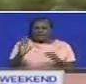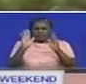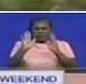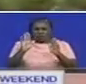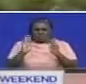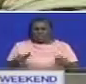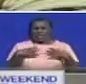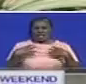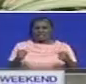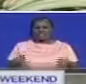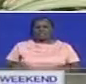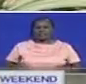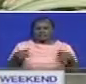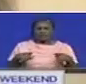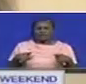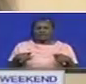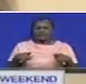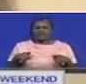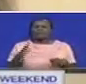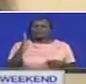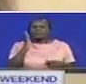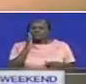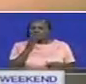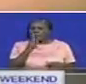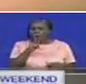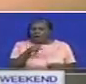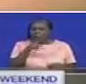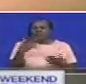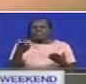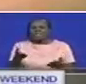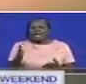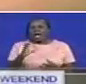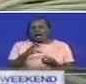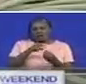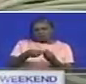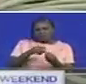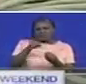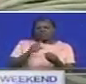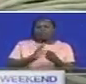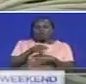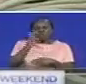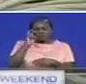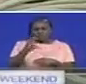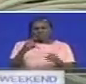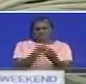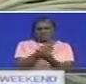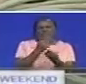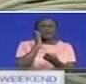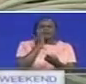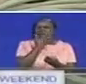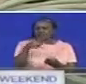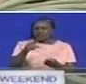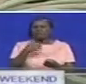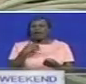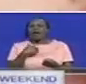of healthy living. Reds, greens, purples, and oranges, it is hard to overlook the diverse range of colors available